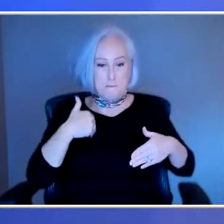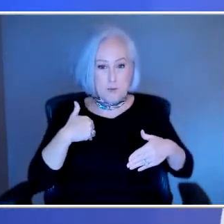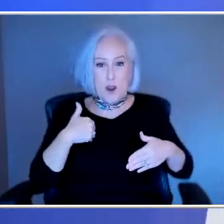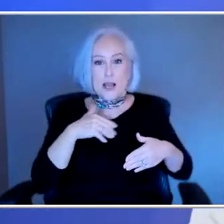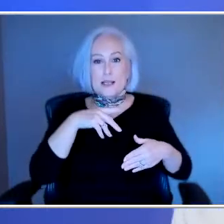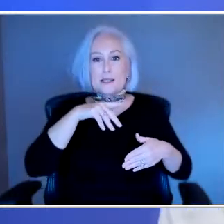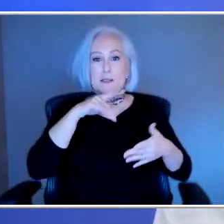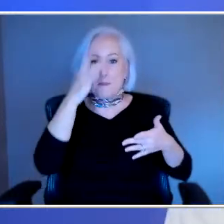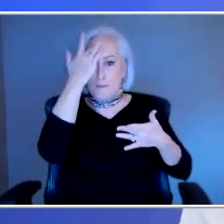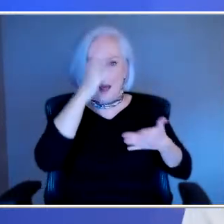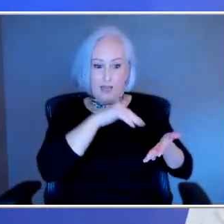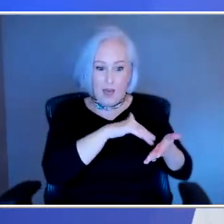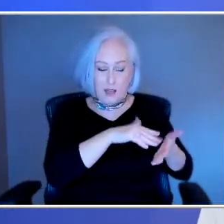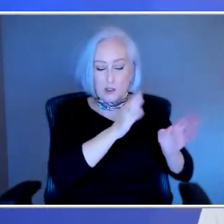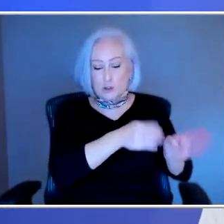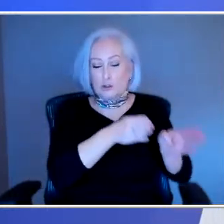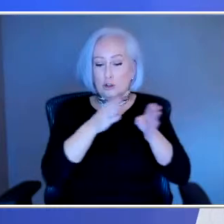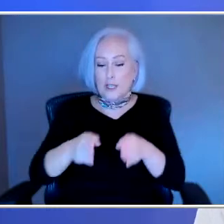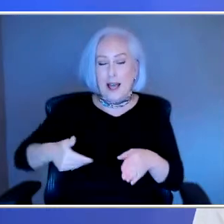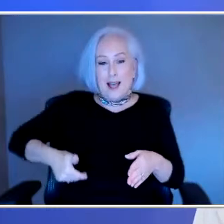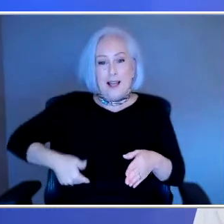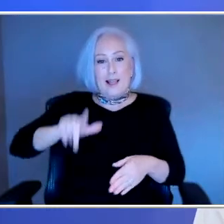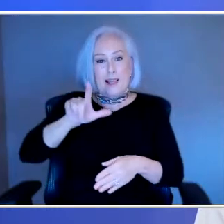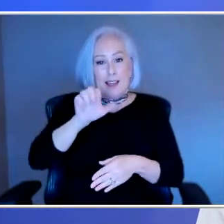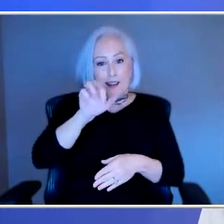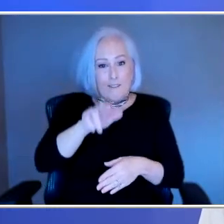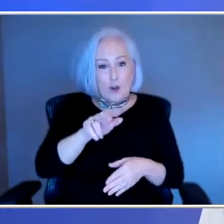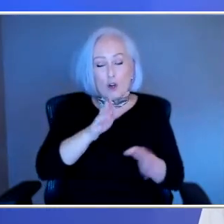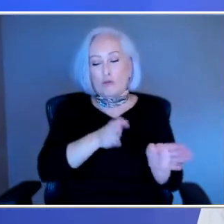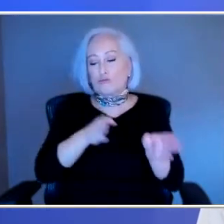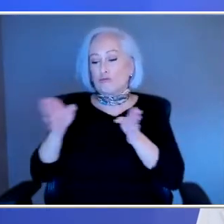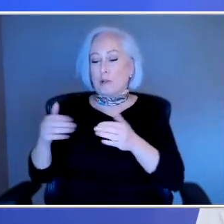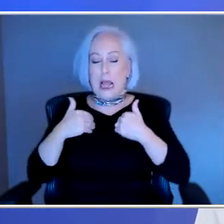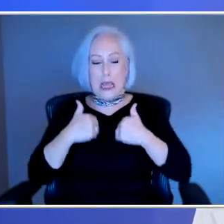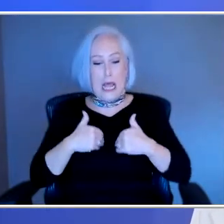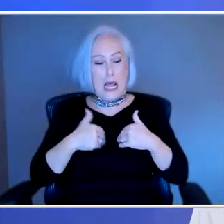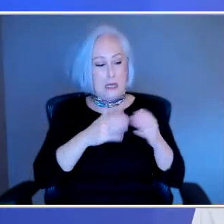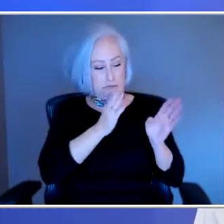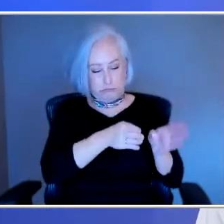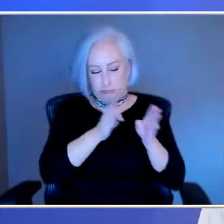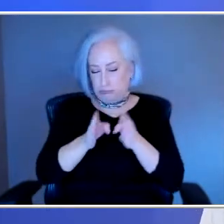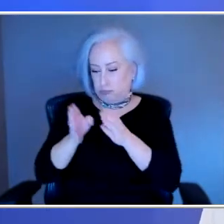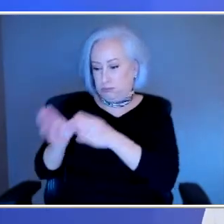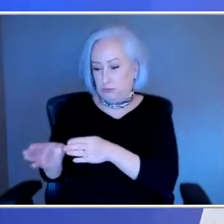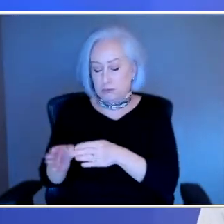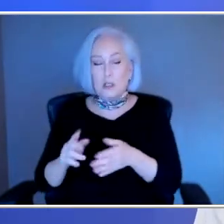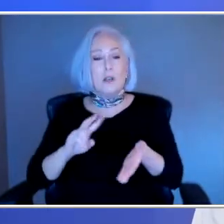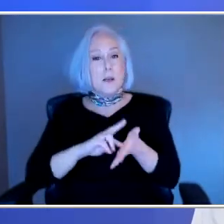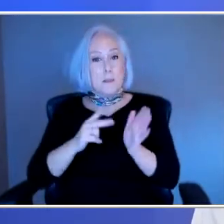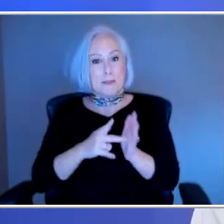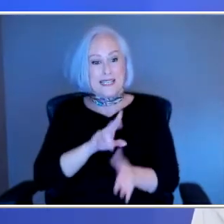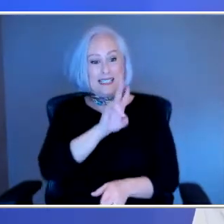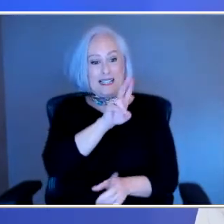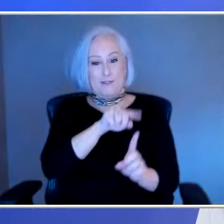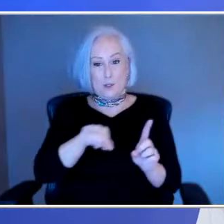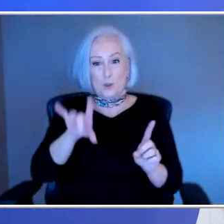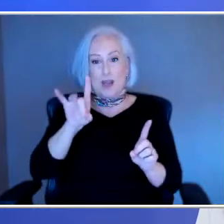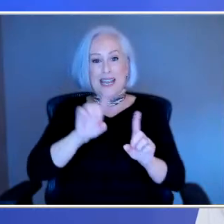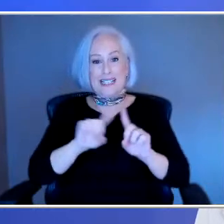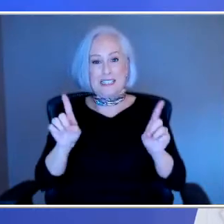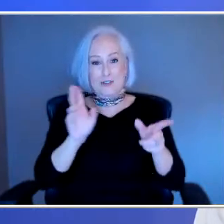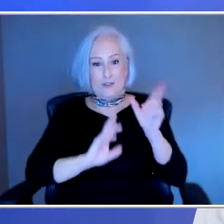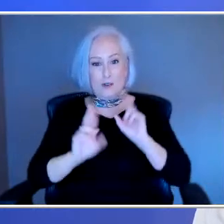pathology, lung pathology, and so forth. And with this, there's 7 of us or 8 of us which know quite a bit about breast pathology.